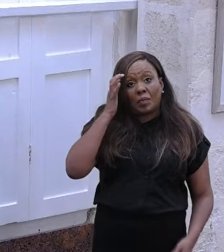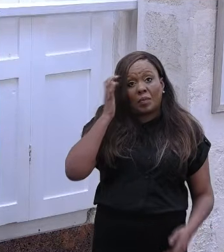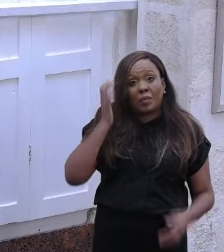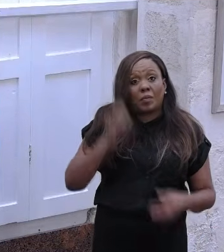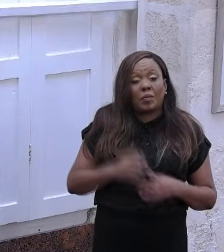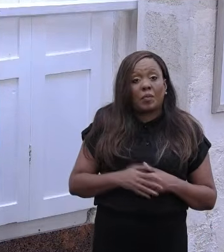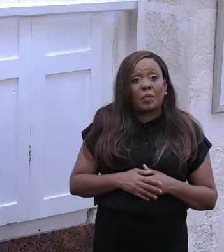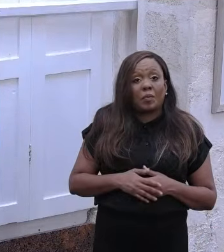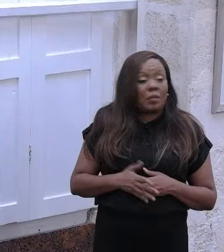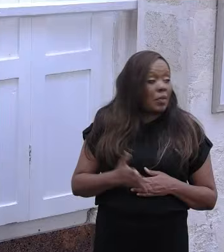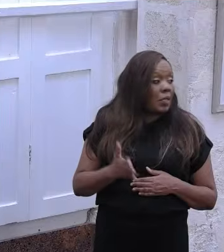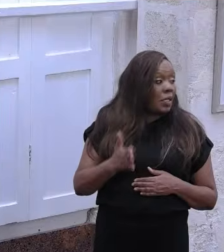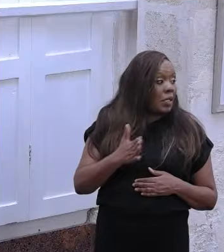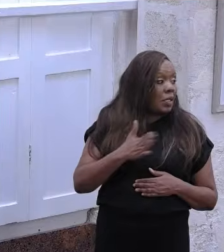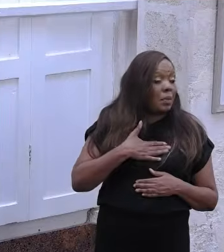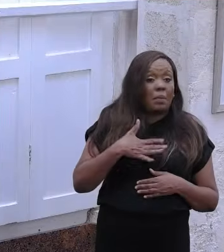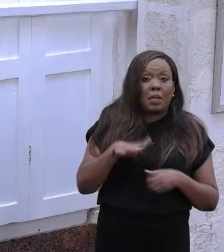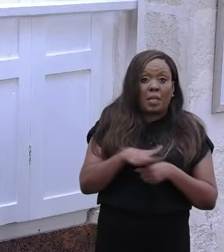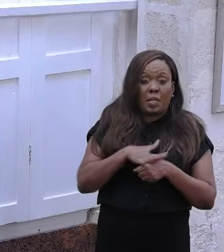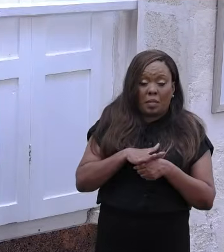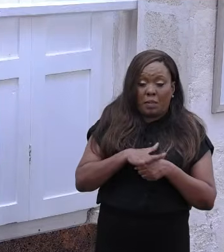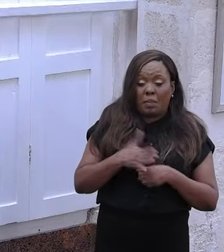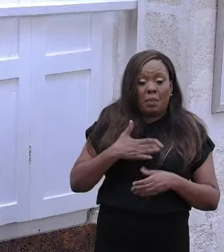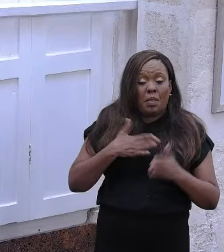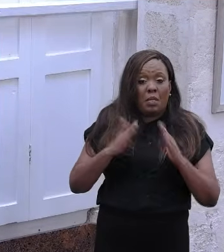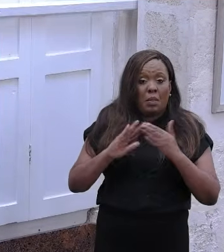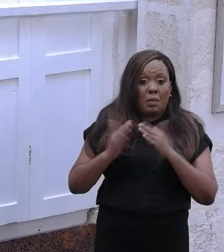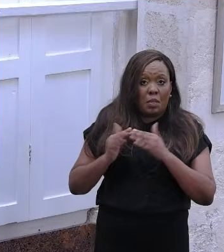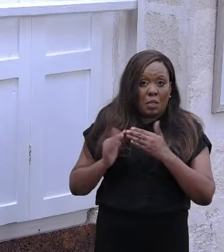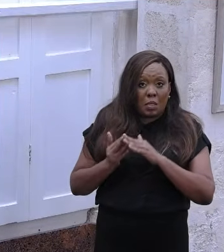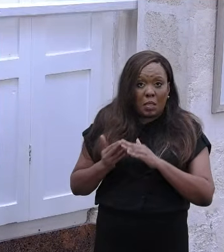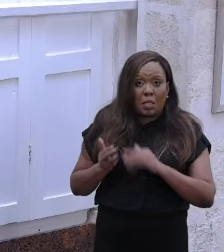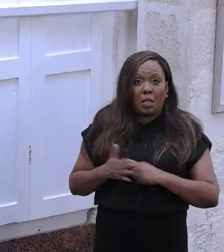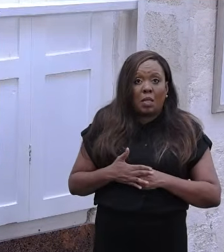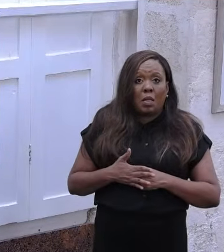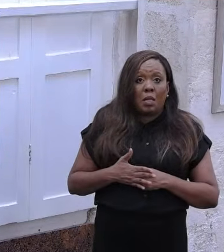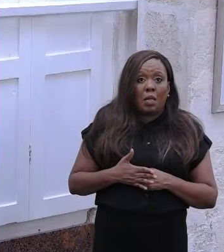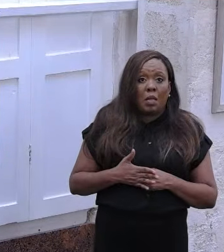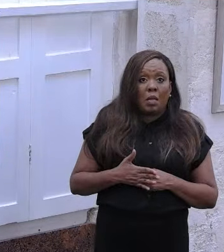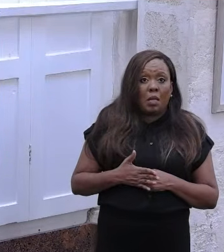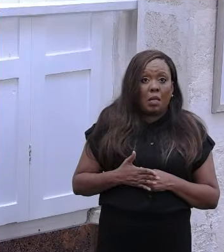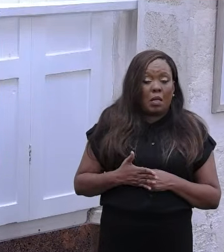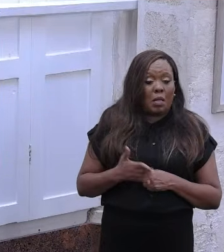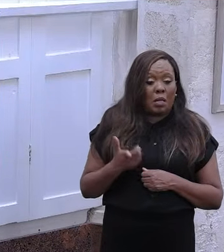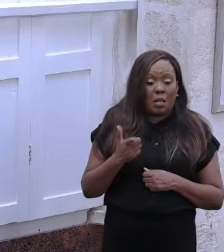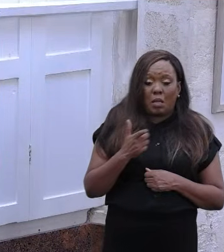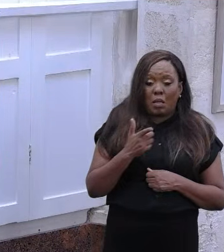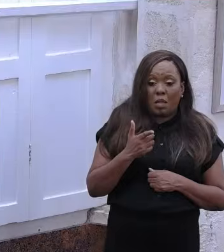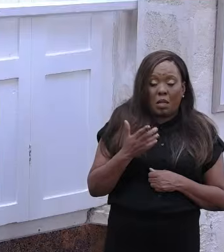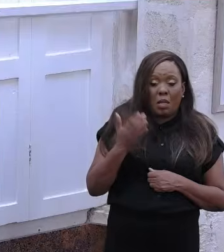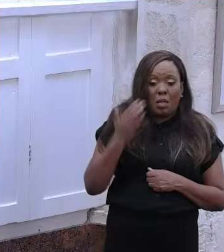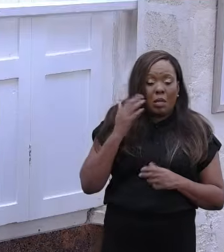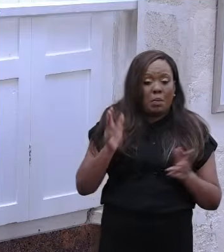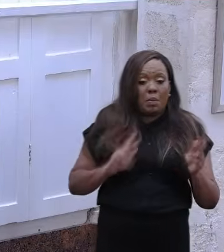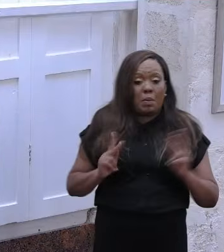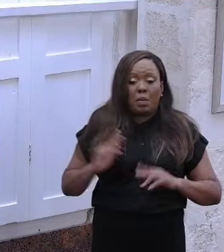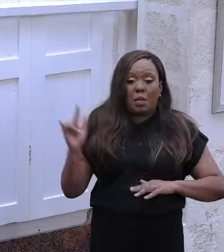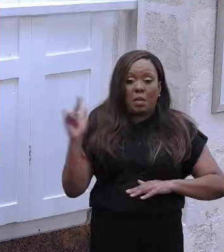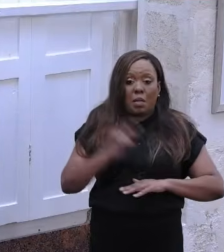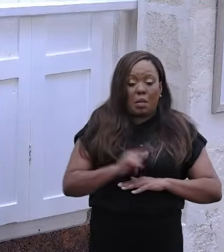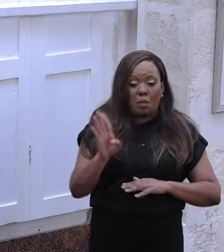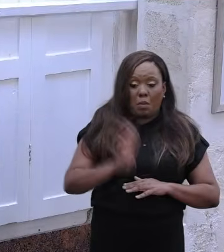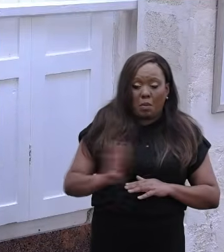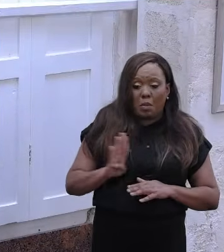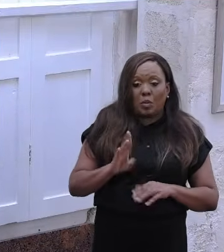problem. I have a number of persons who either work at the university, they're CARICOM nationals. You have